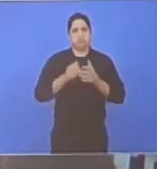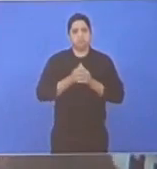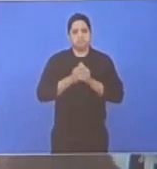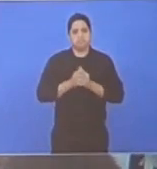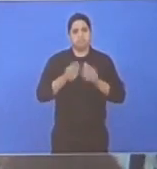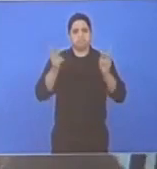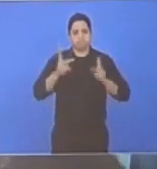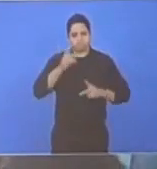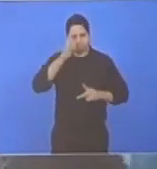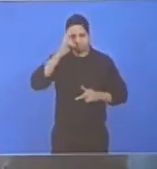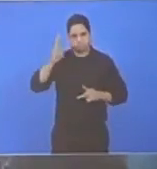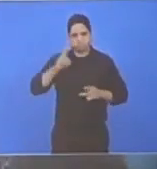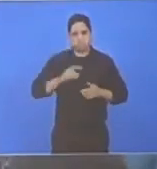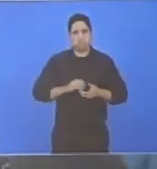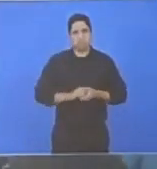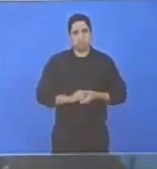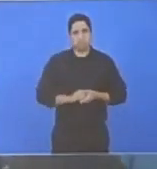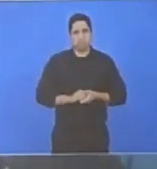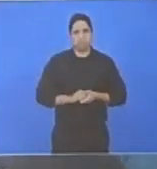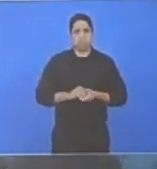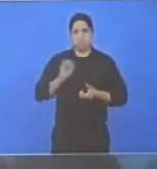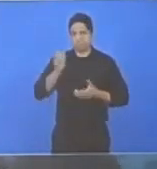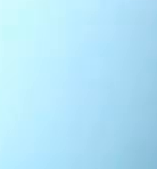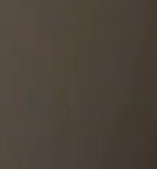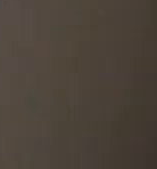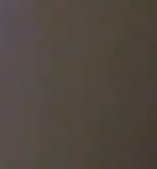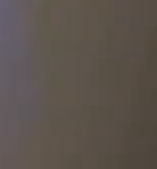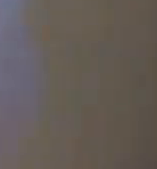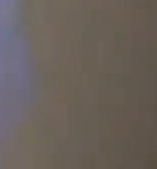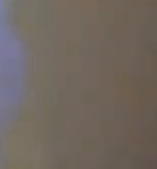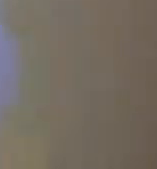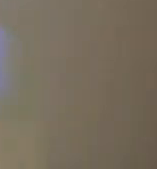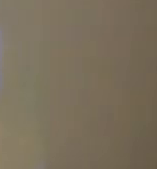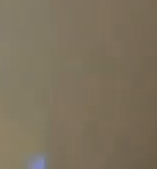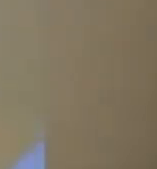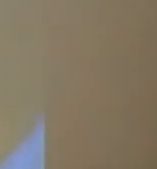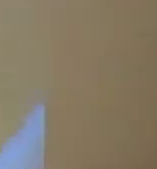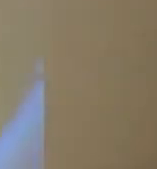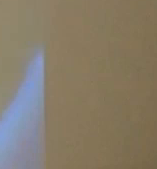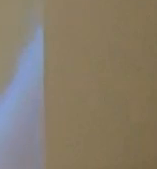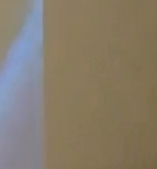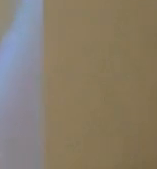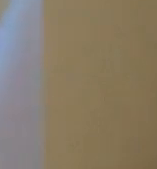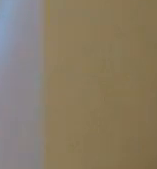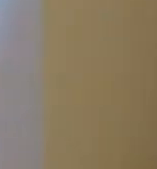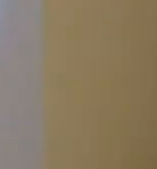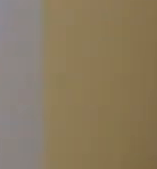The church is dismissed. If you want to sing a song.